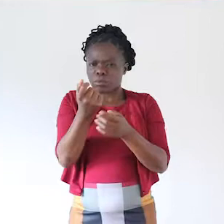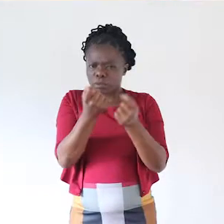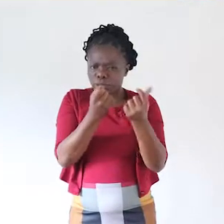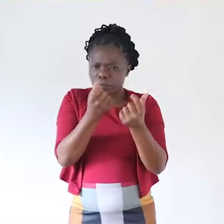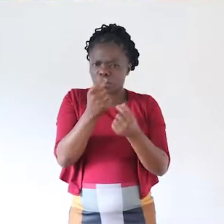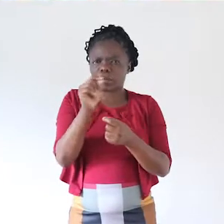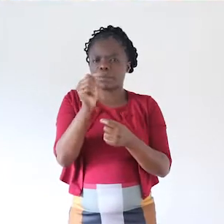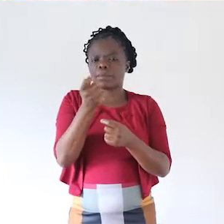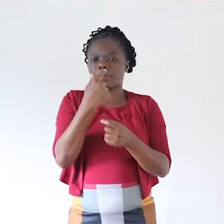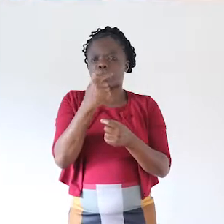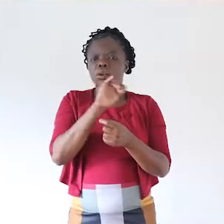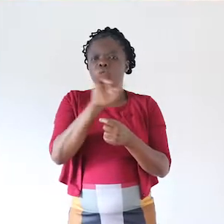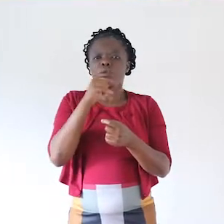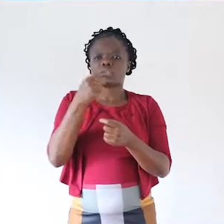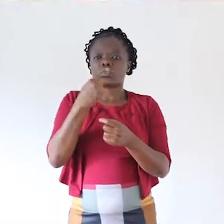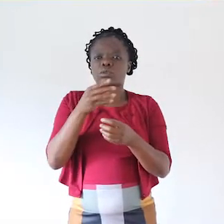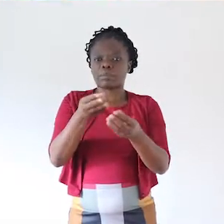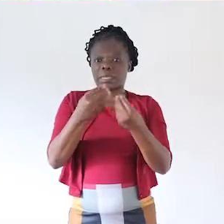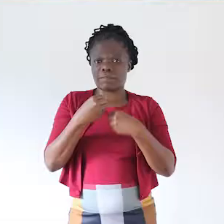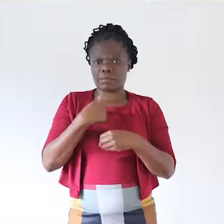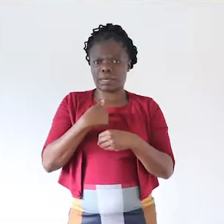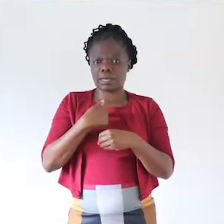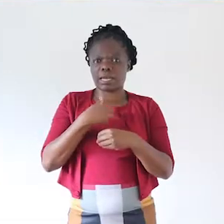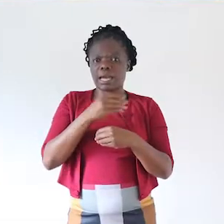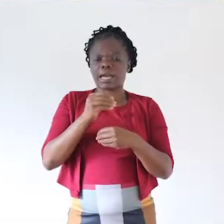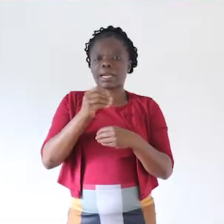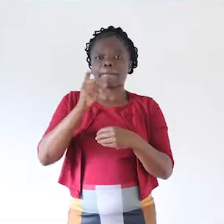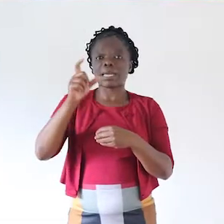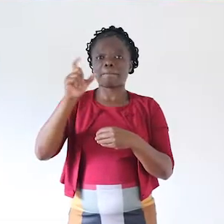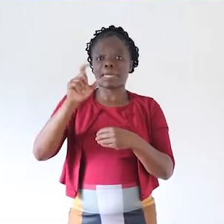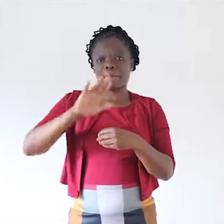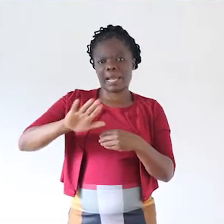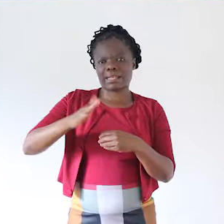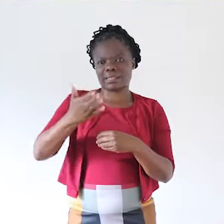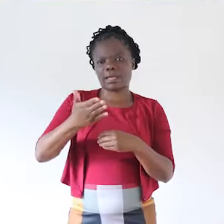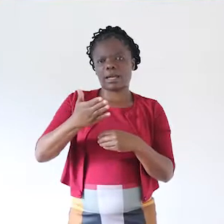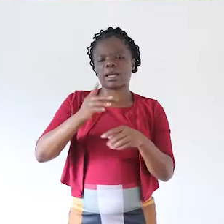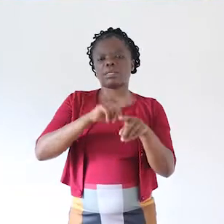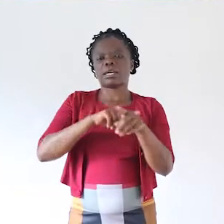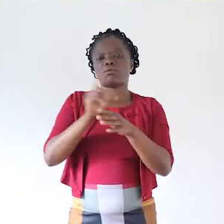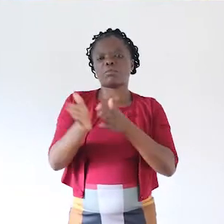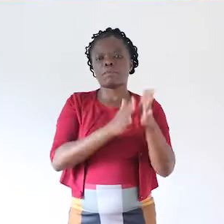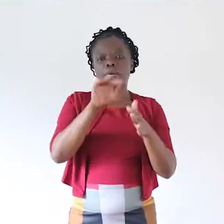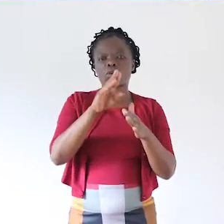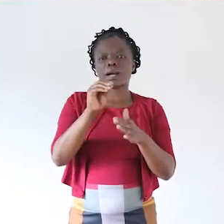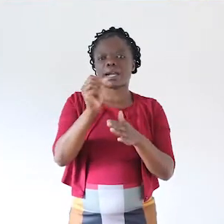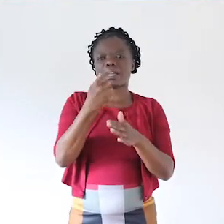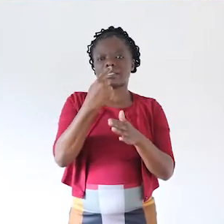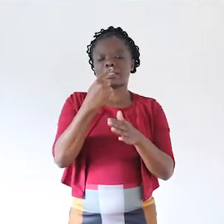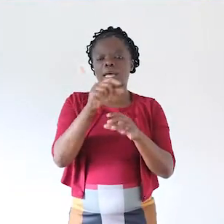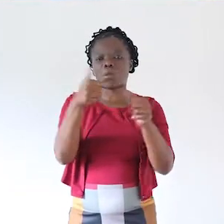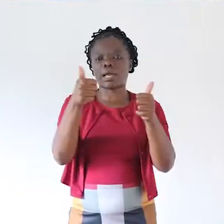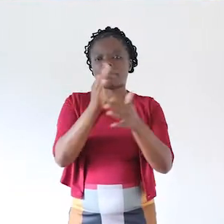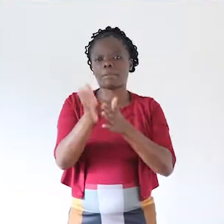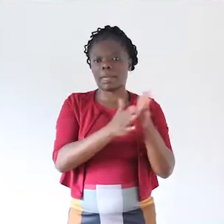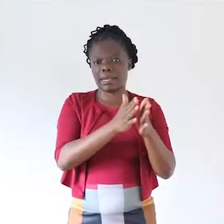ones, kind of the one that you've just given me, and remain with the large ones, so that as you prepare your groundnuts, they are well